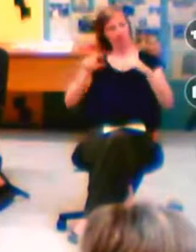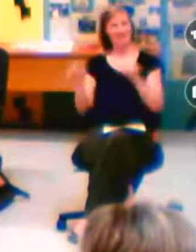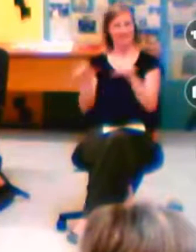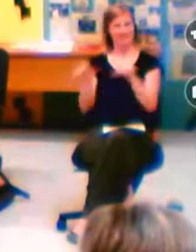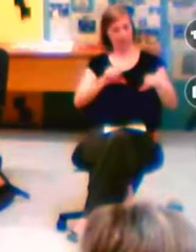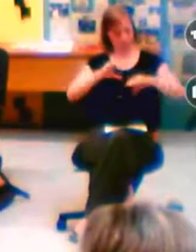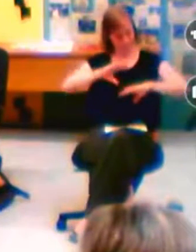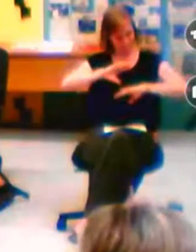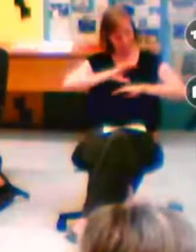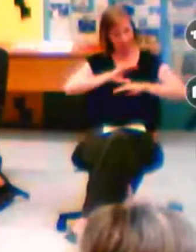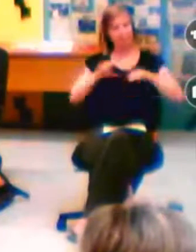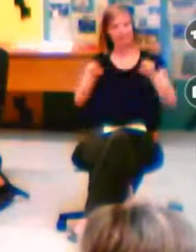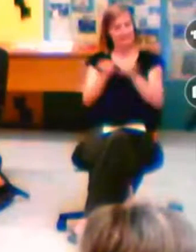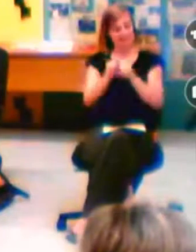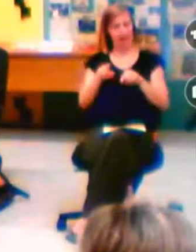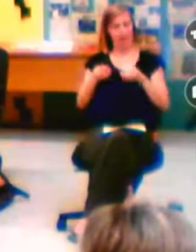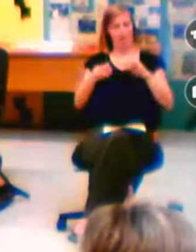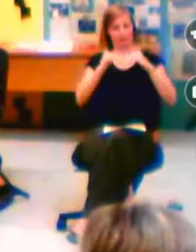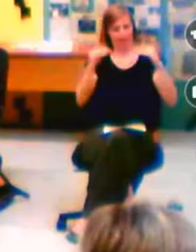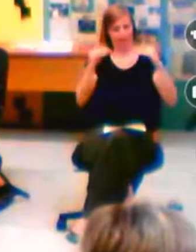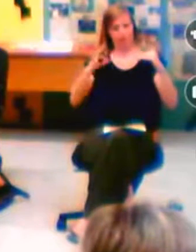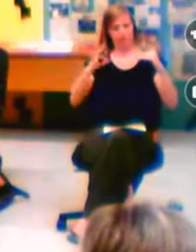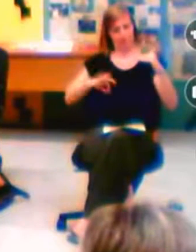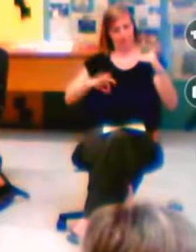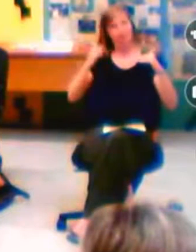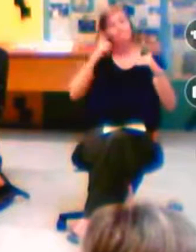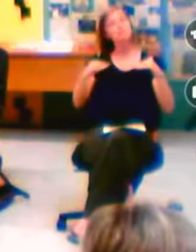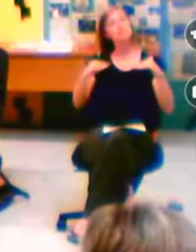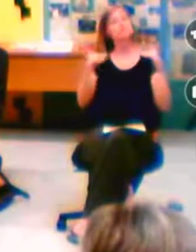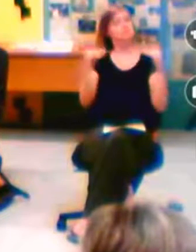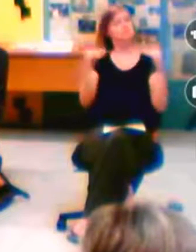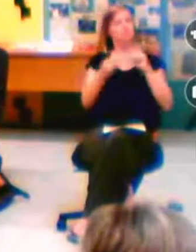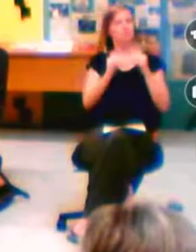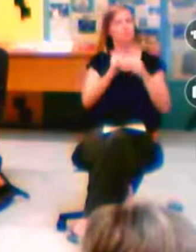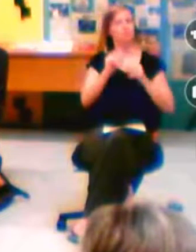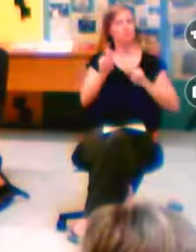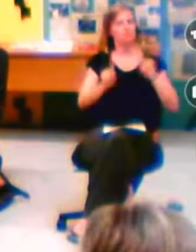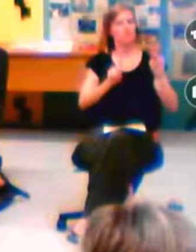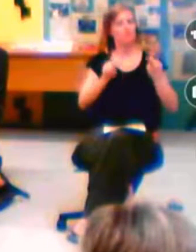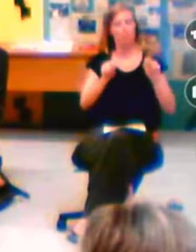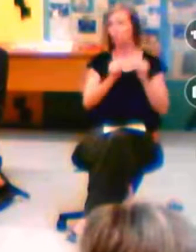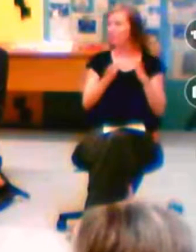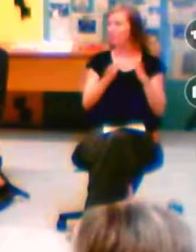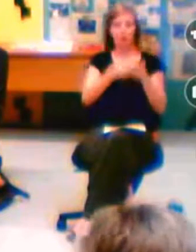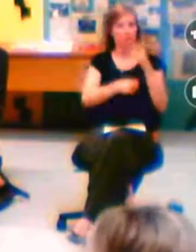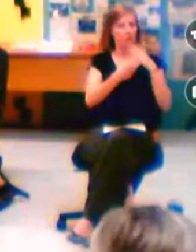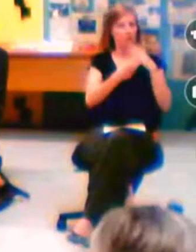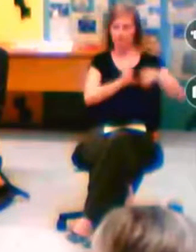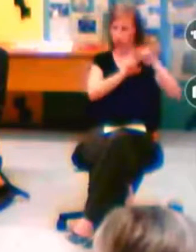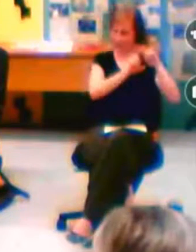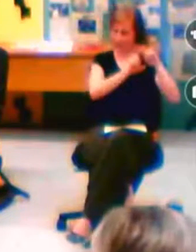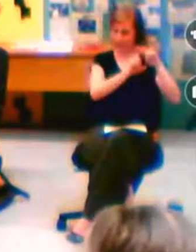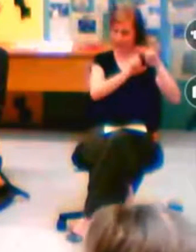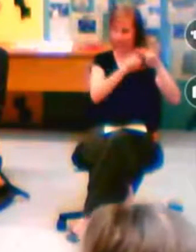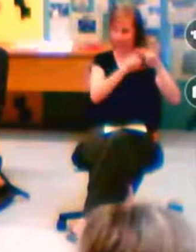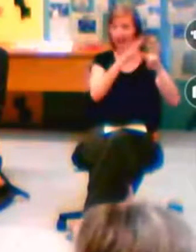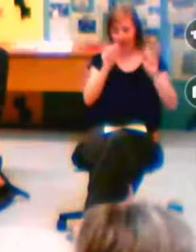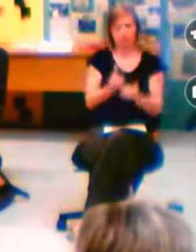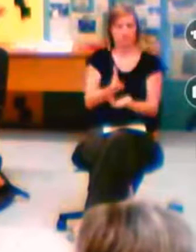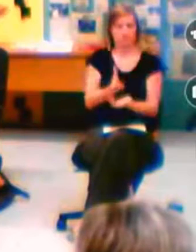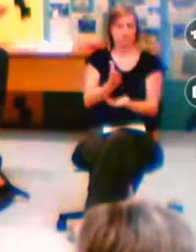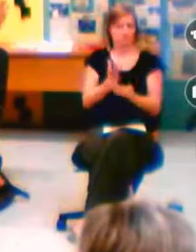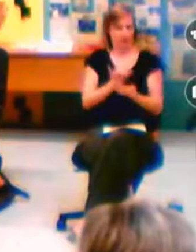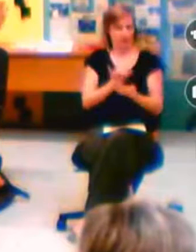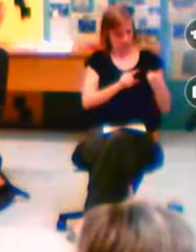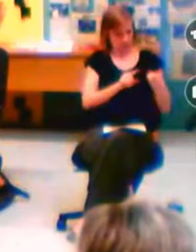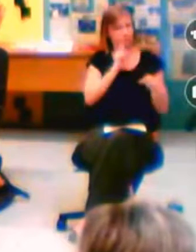the Affordable Care Act. And so one of the requirements for the waiver is that you provide at least the same level of benefits